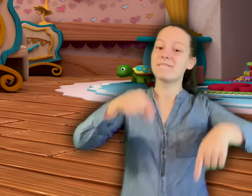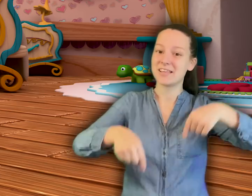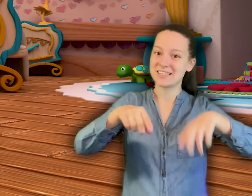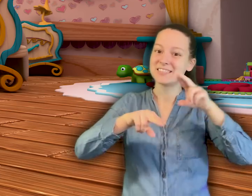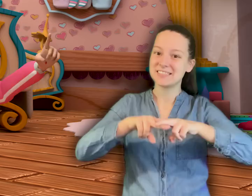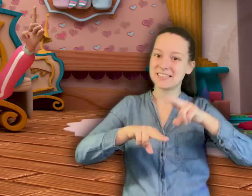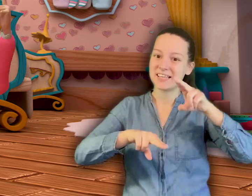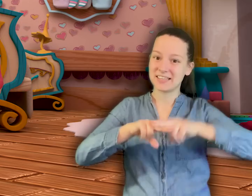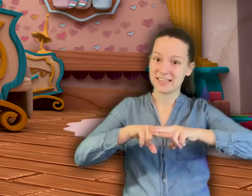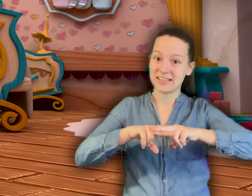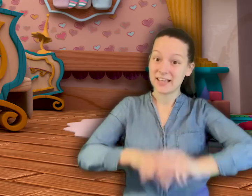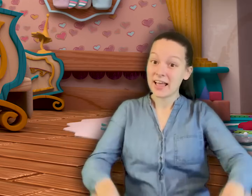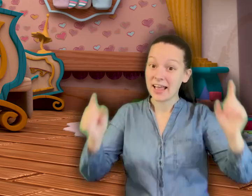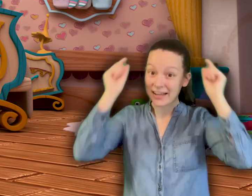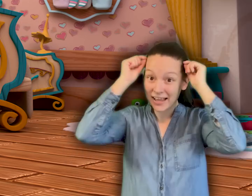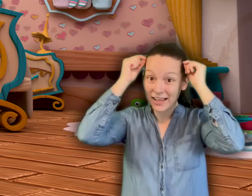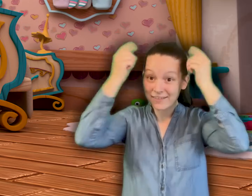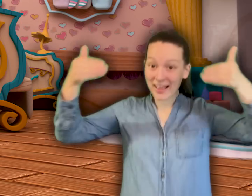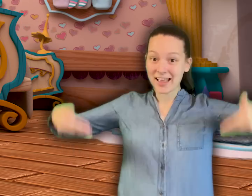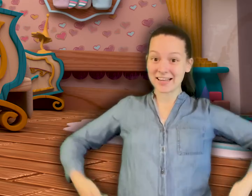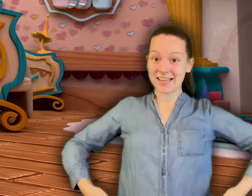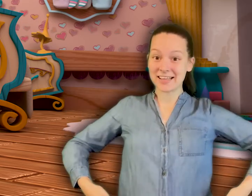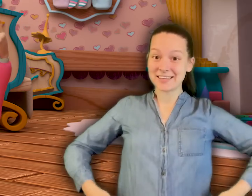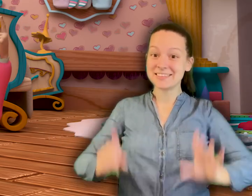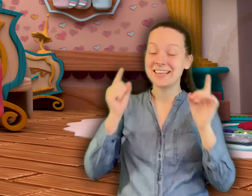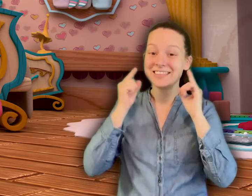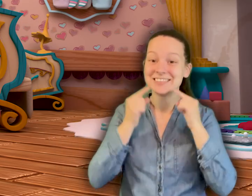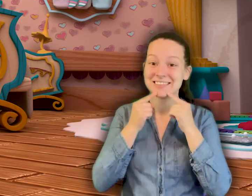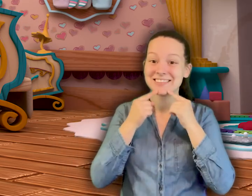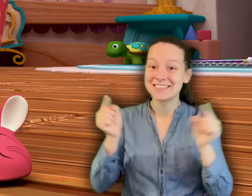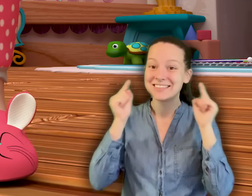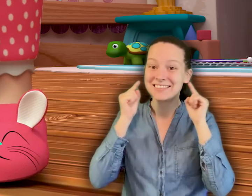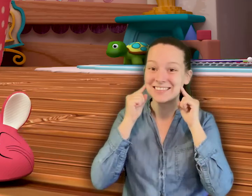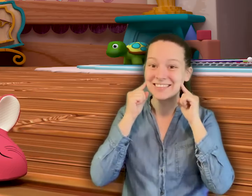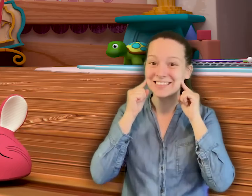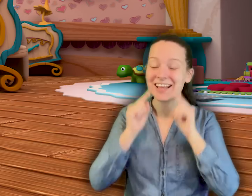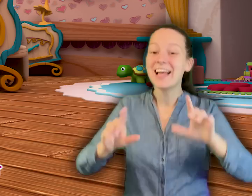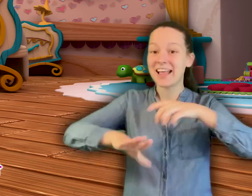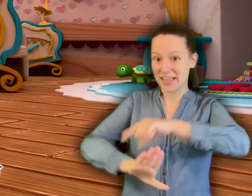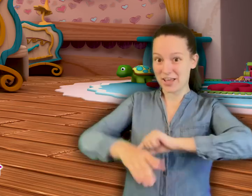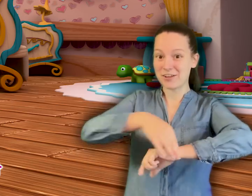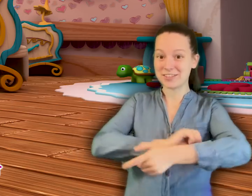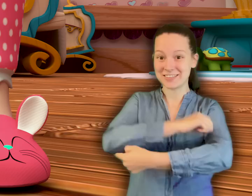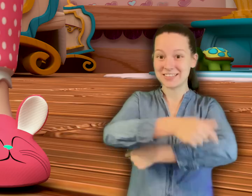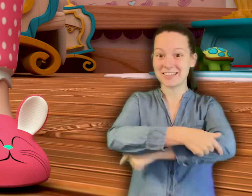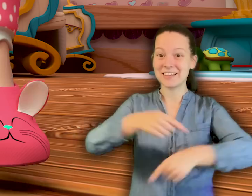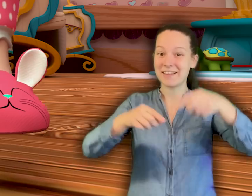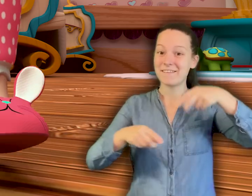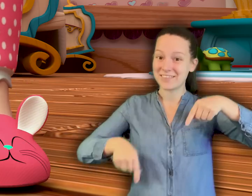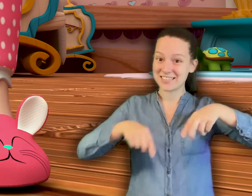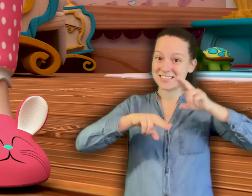and seat and hair and hips and Chin and cheeks ankles elbows feet and